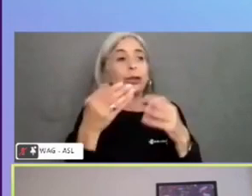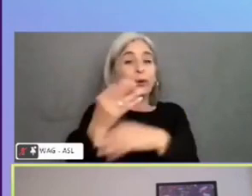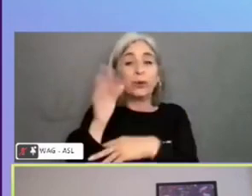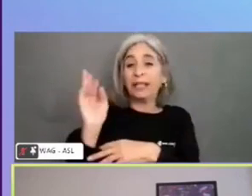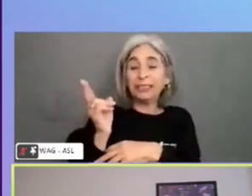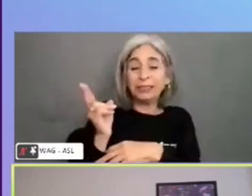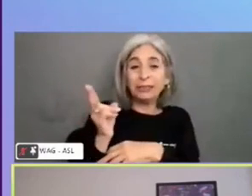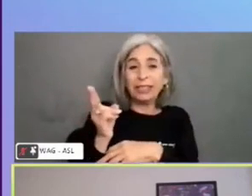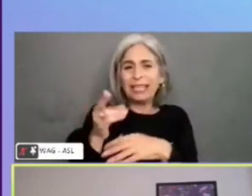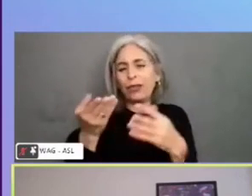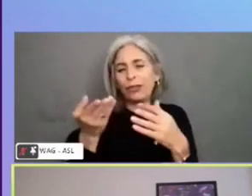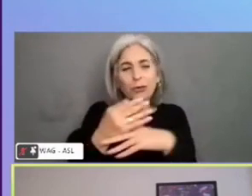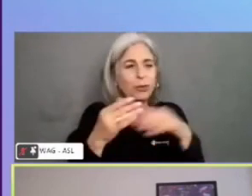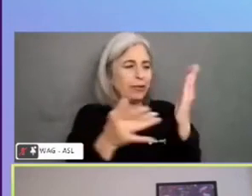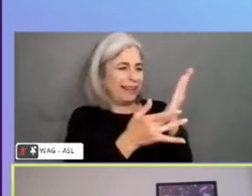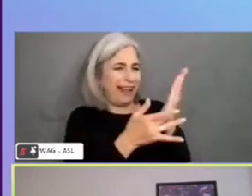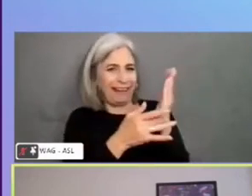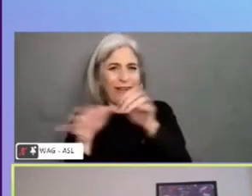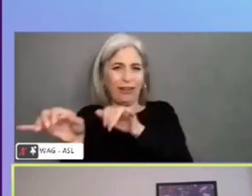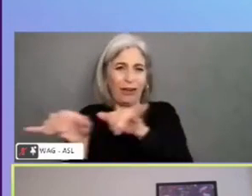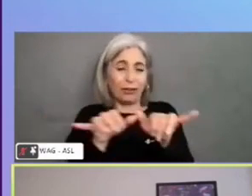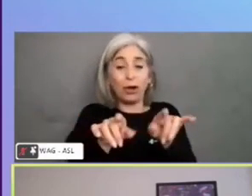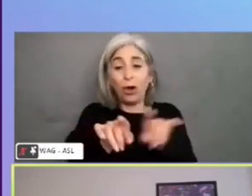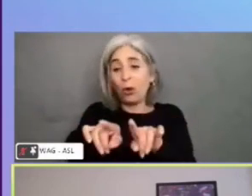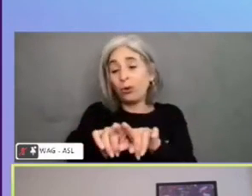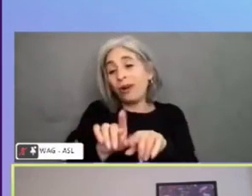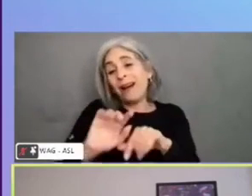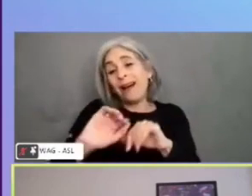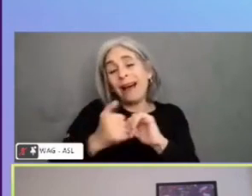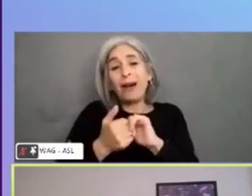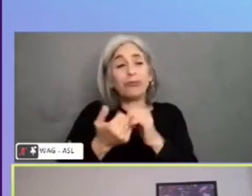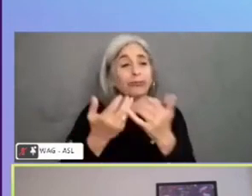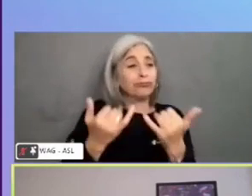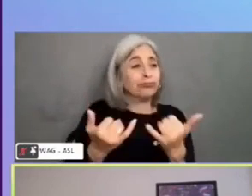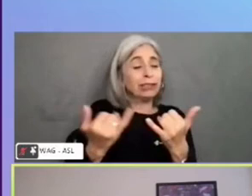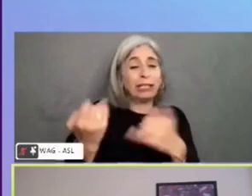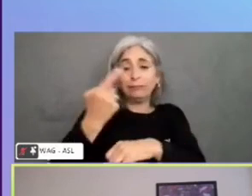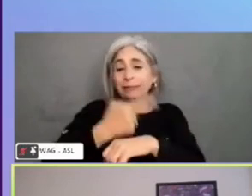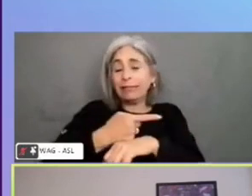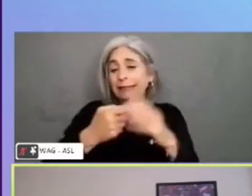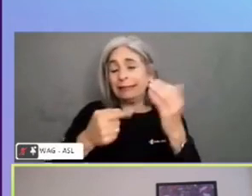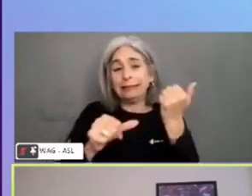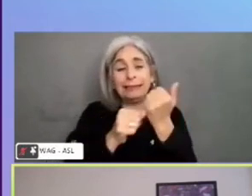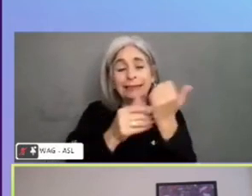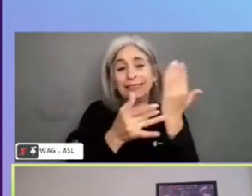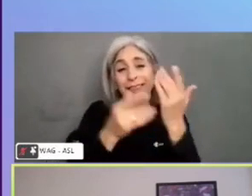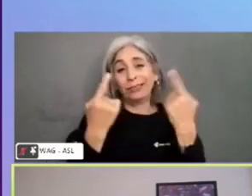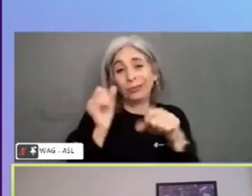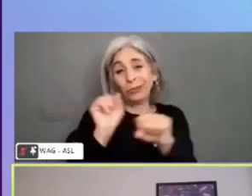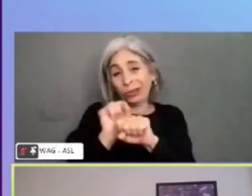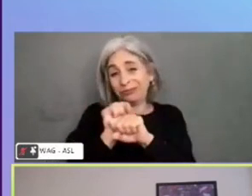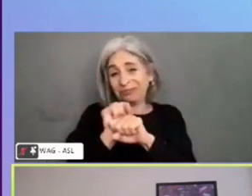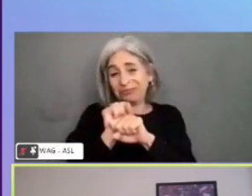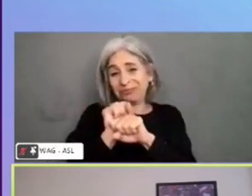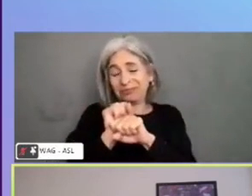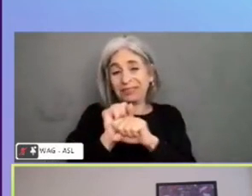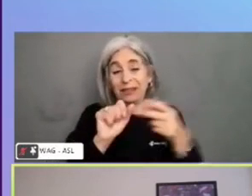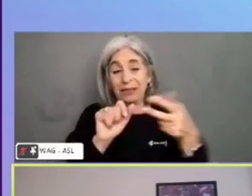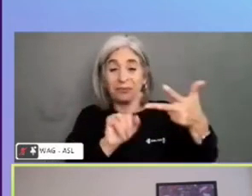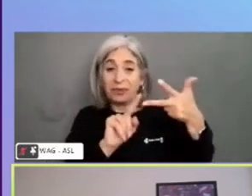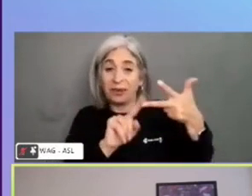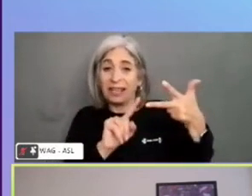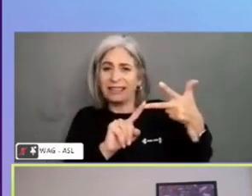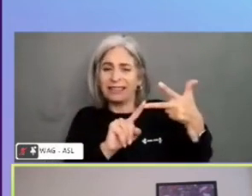and through technology and through really how modern day assistive technologies work. And then after that, we're going to draw